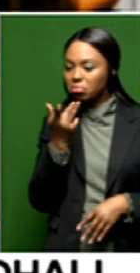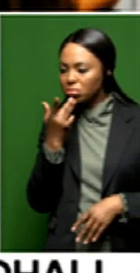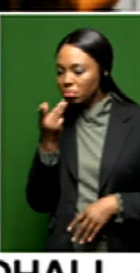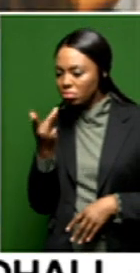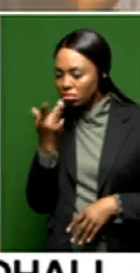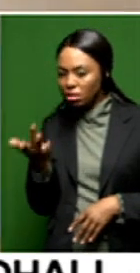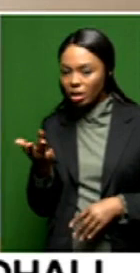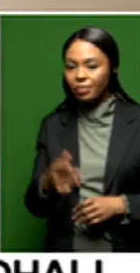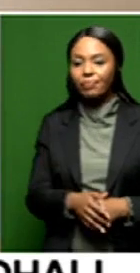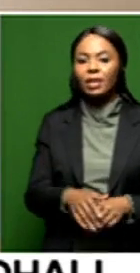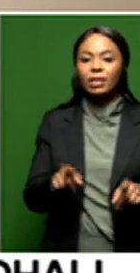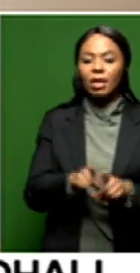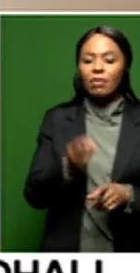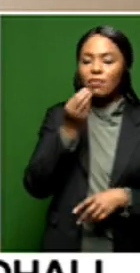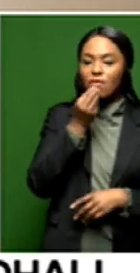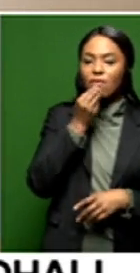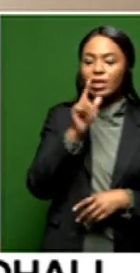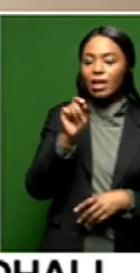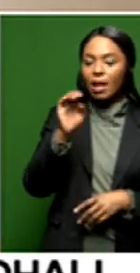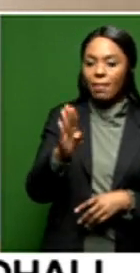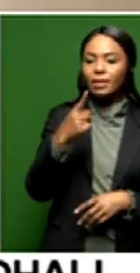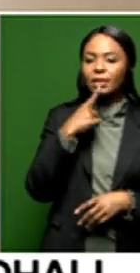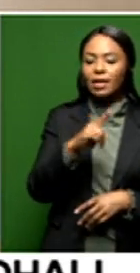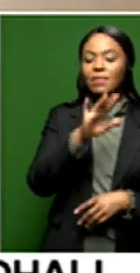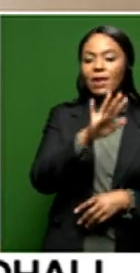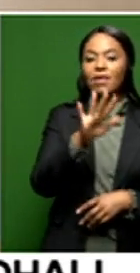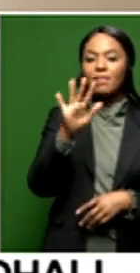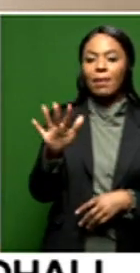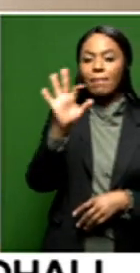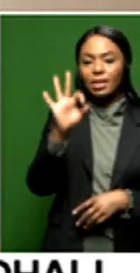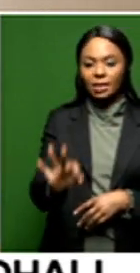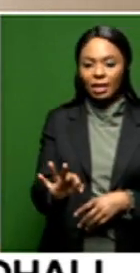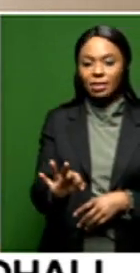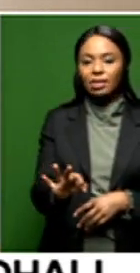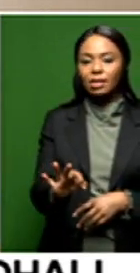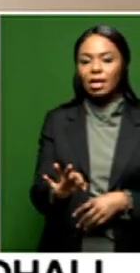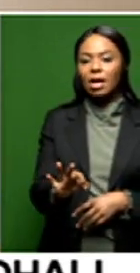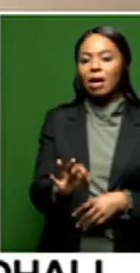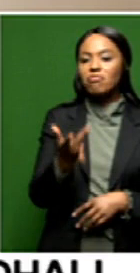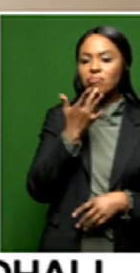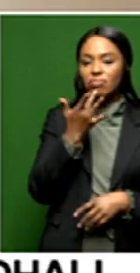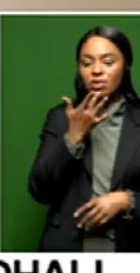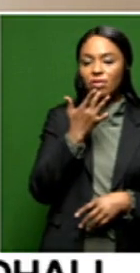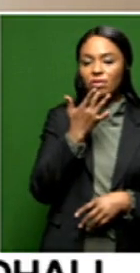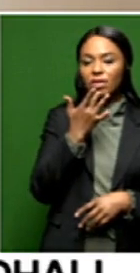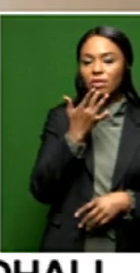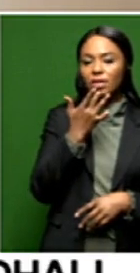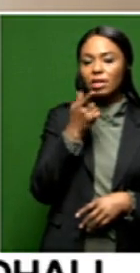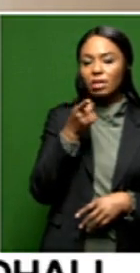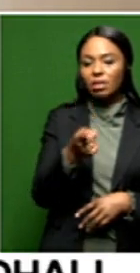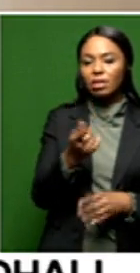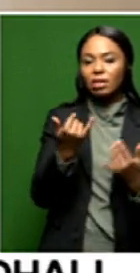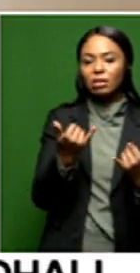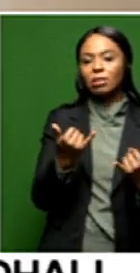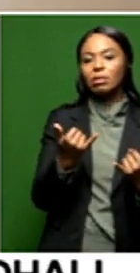Food Laboratory saying that over 55% of them prefer a communal table. And not only do